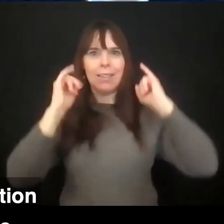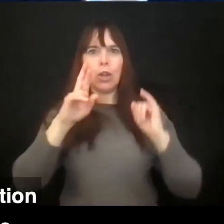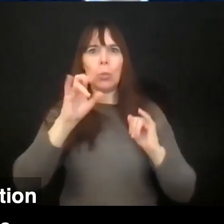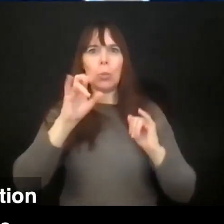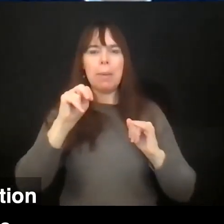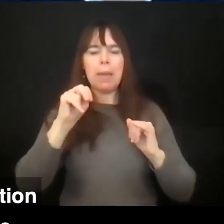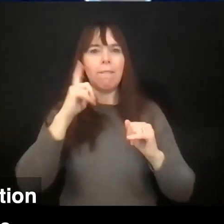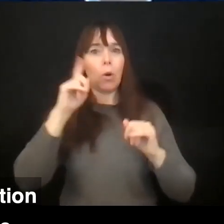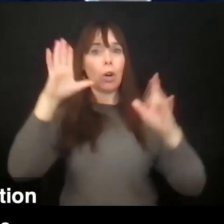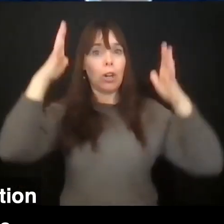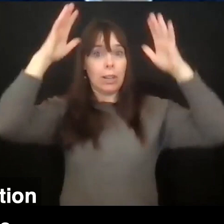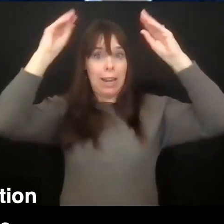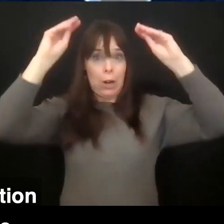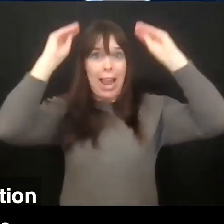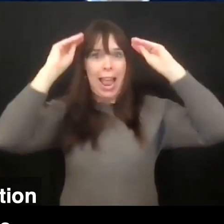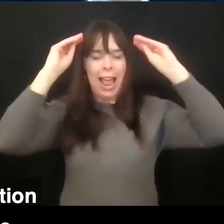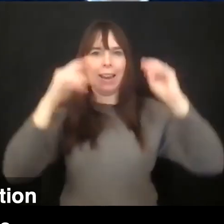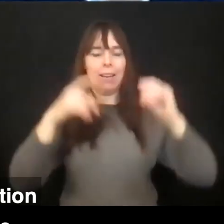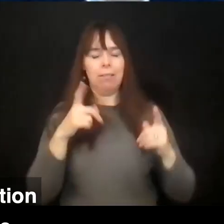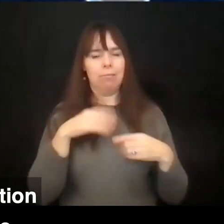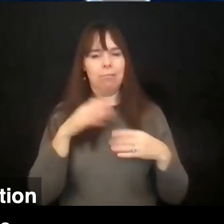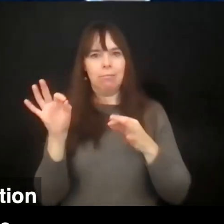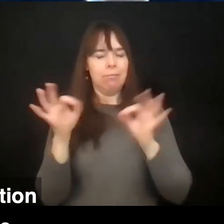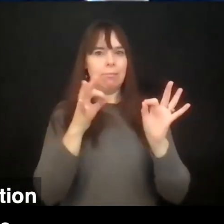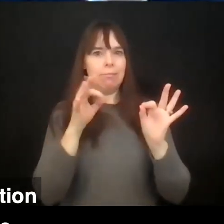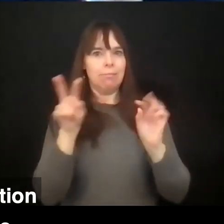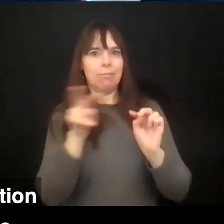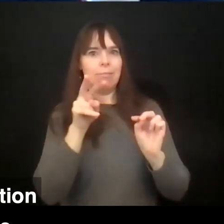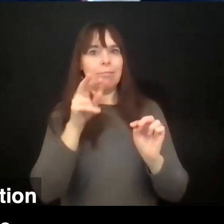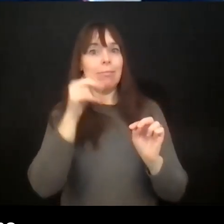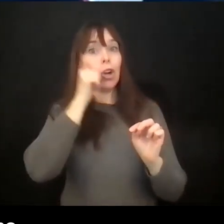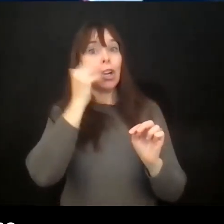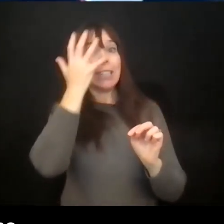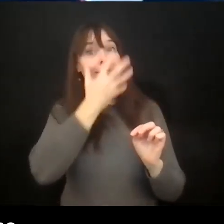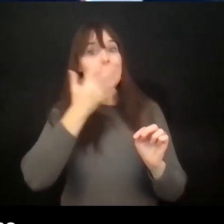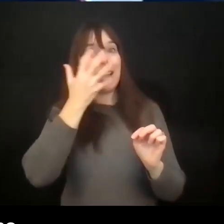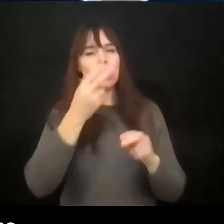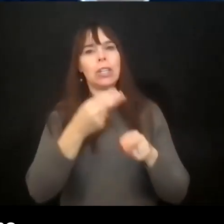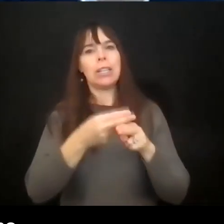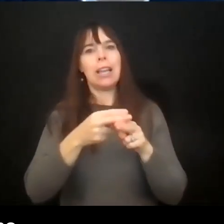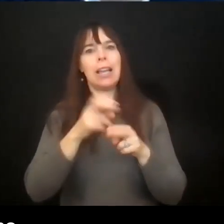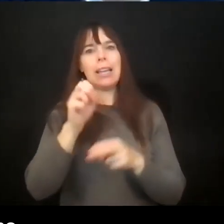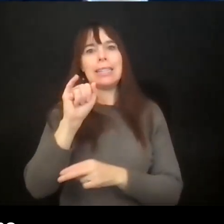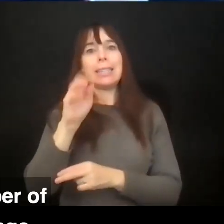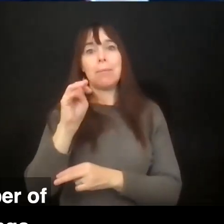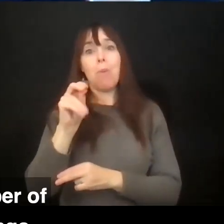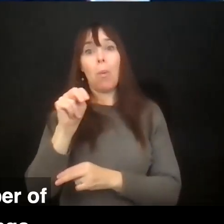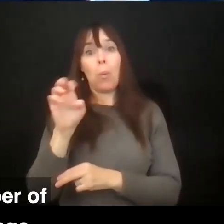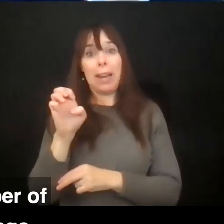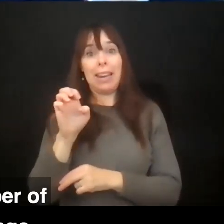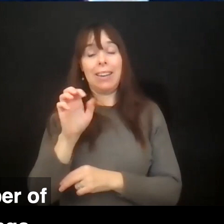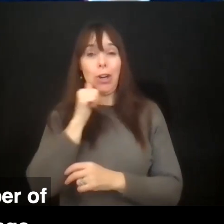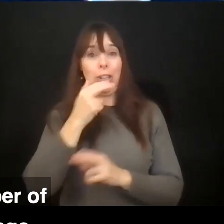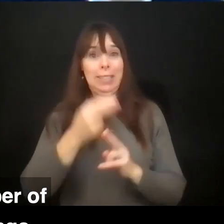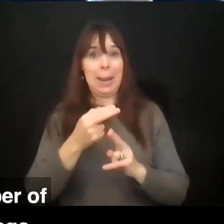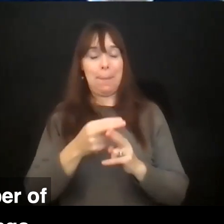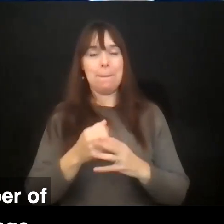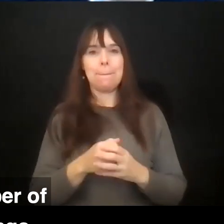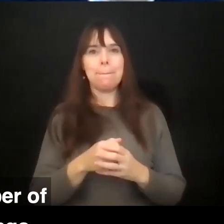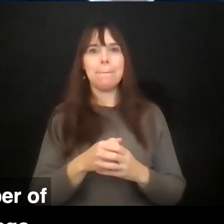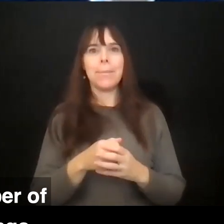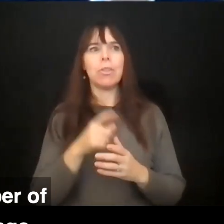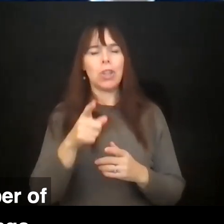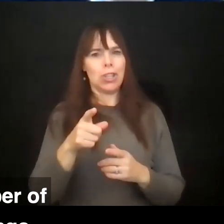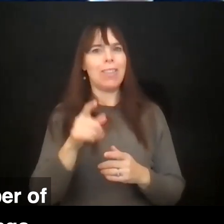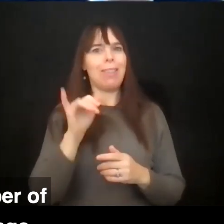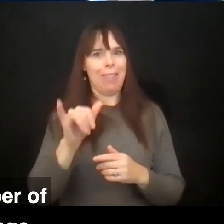This draws our attention to the little girl's face. Her name was Simone, and she was in a number